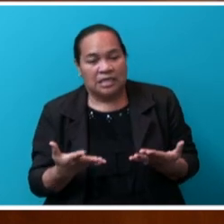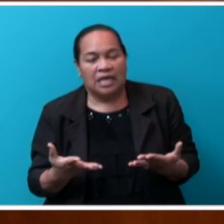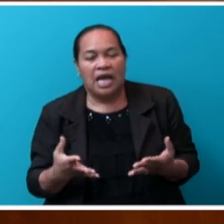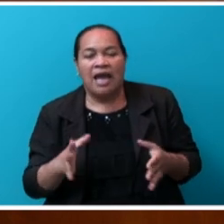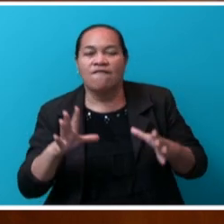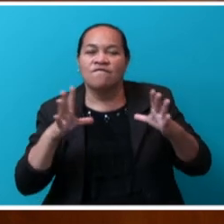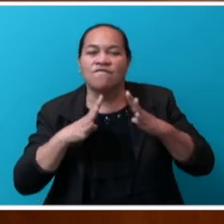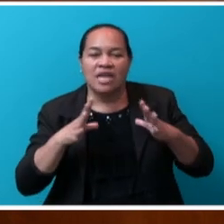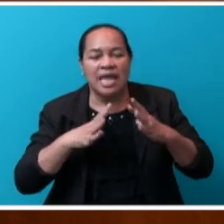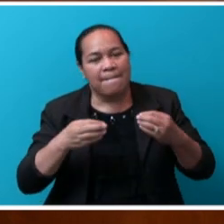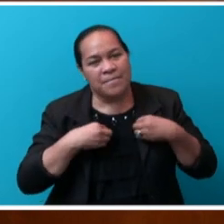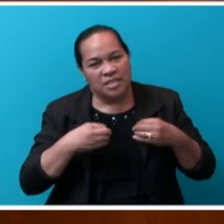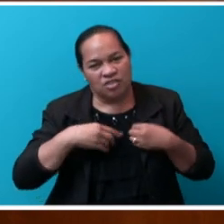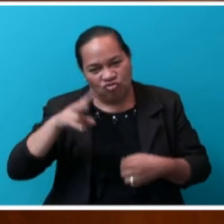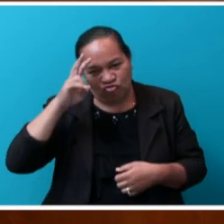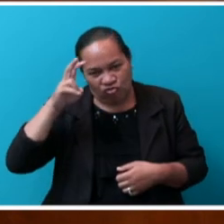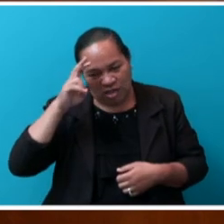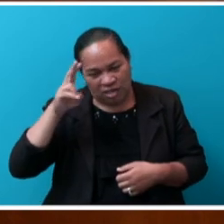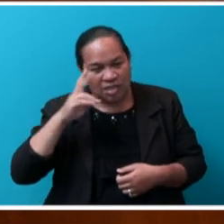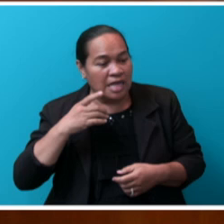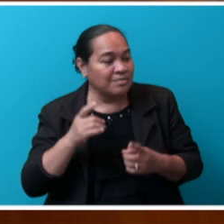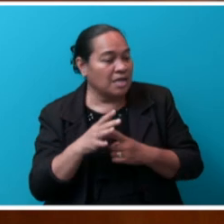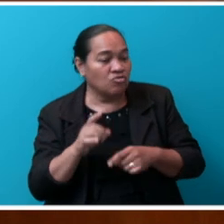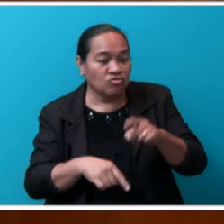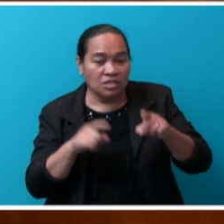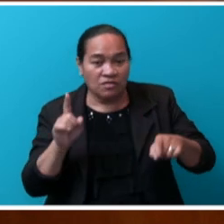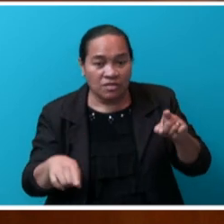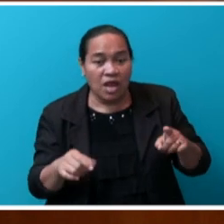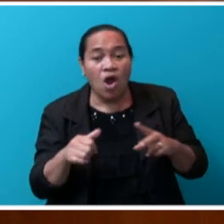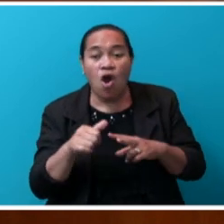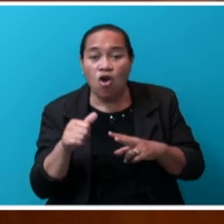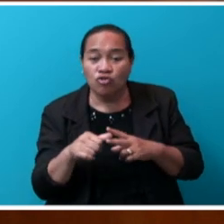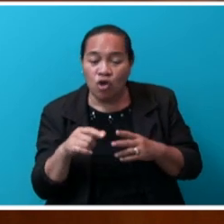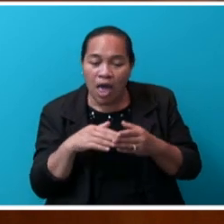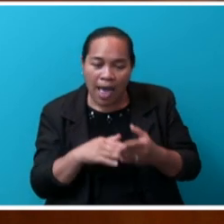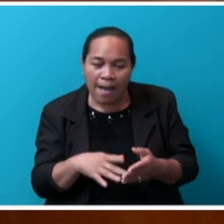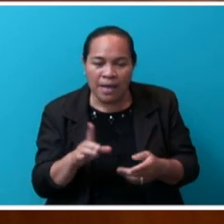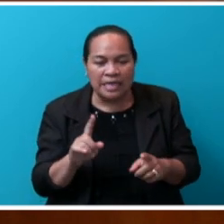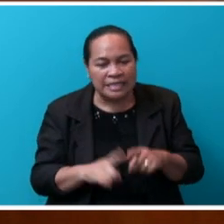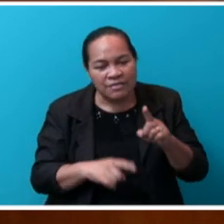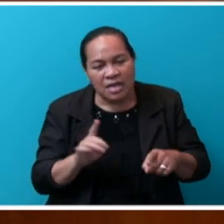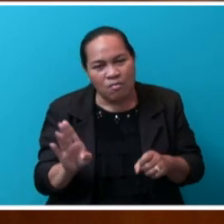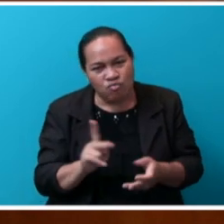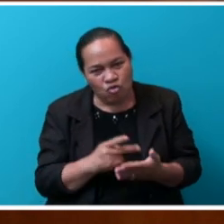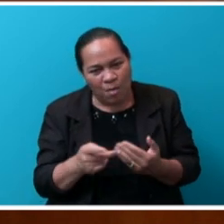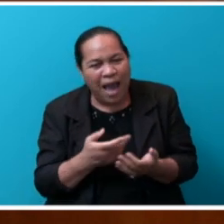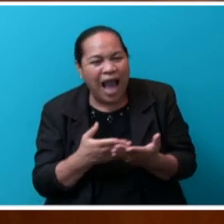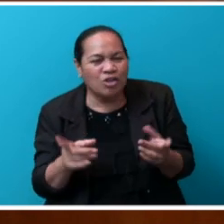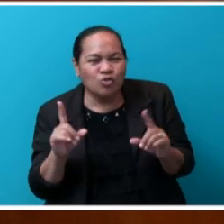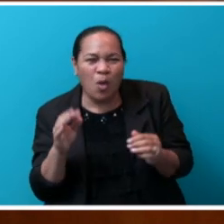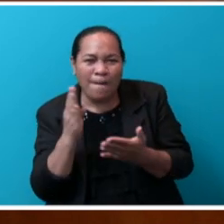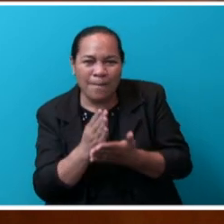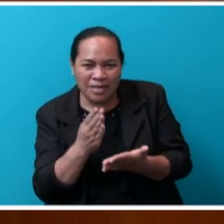in collaboration with key partners, including programs such as financial literacy, start your business,